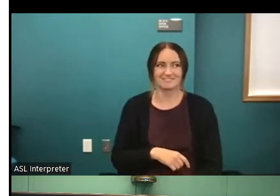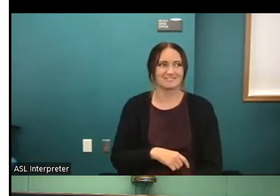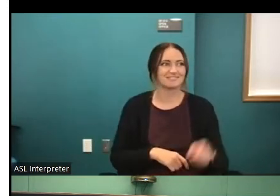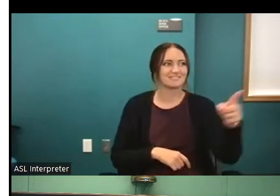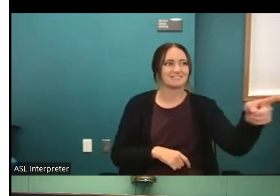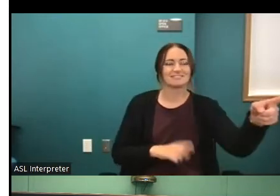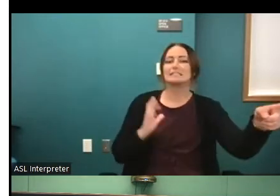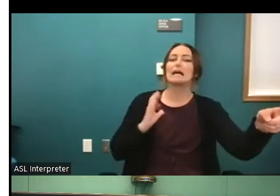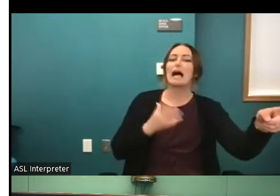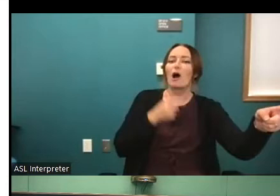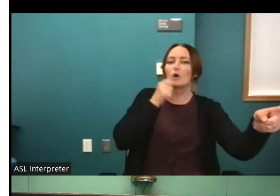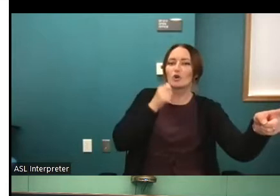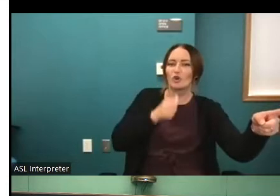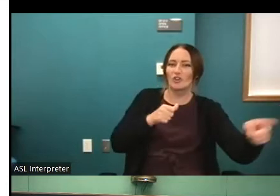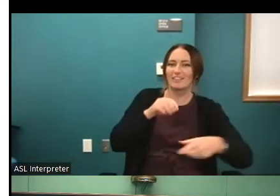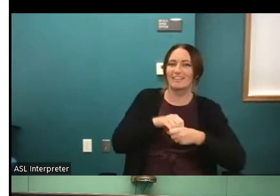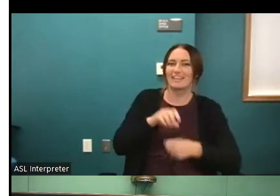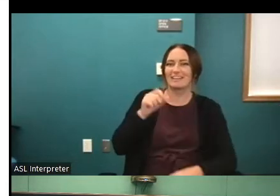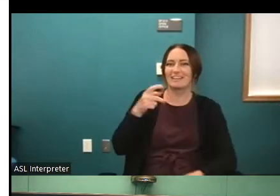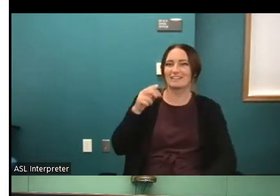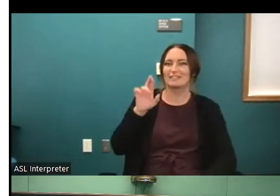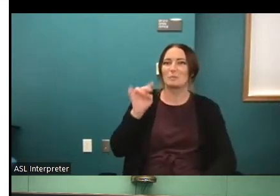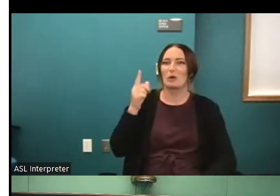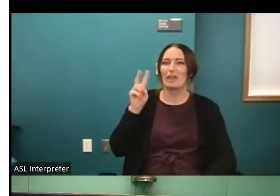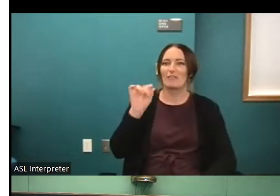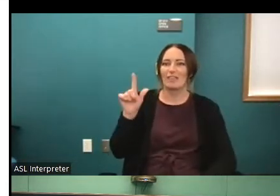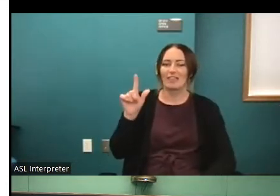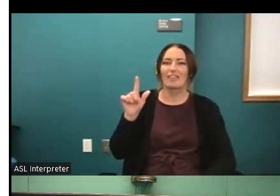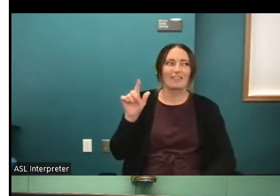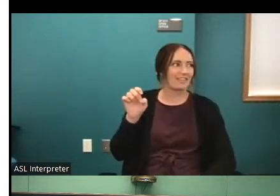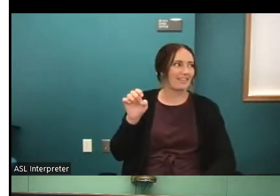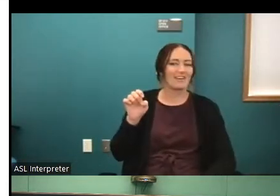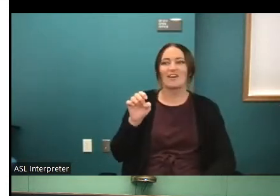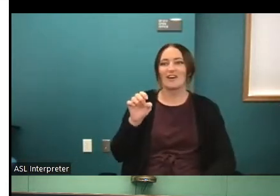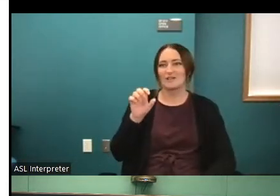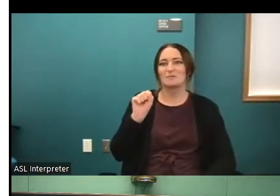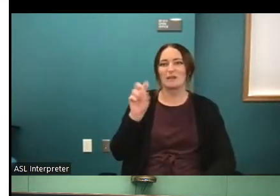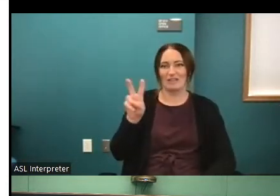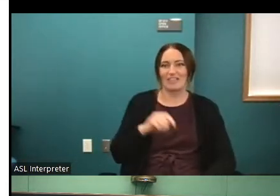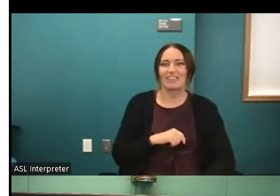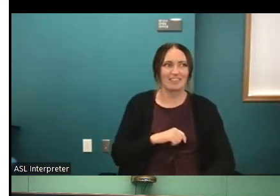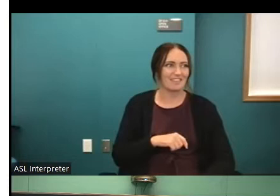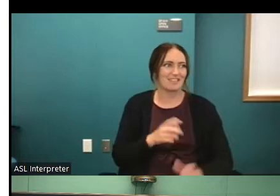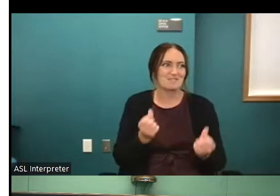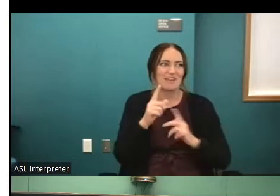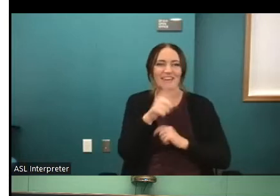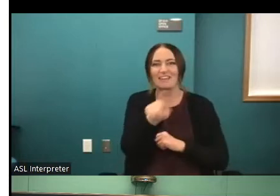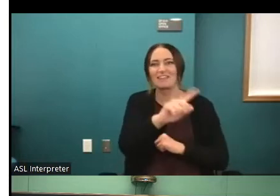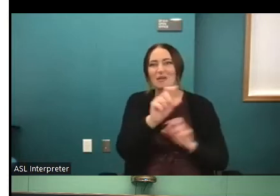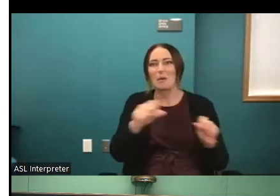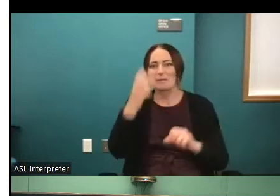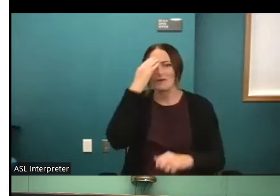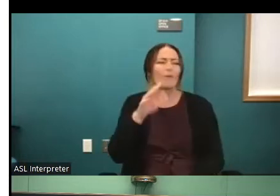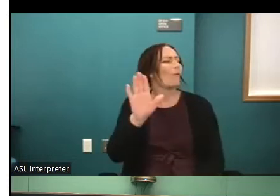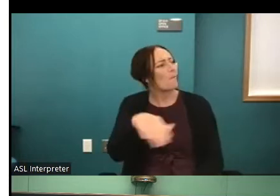it's our girl, it's our girl. she's in Springfield. I put her on I'm like, the yeah. He's like, whose is that? I know, I'm like, a number of you probably know her. How many little